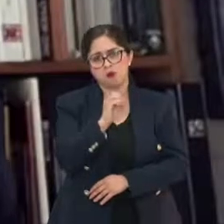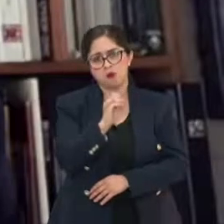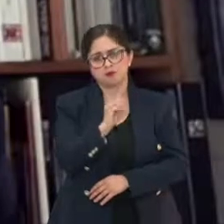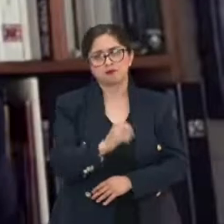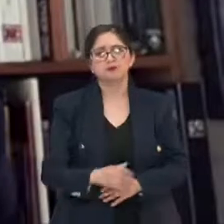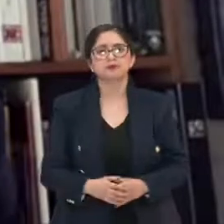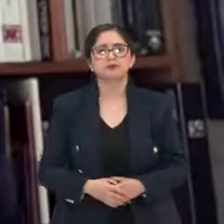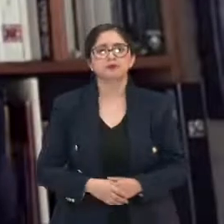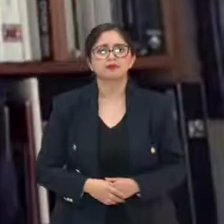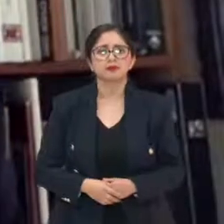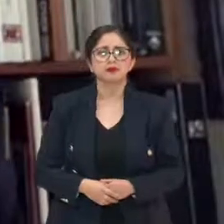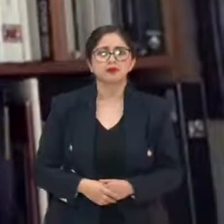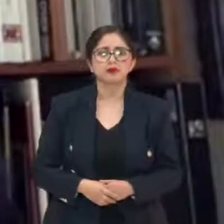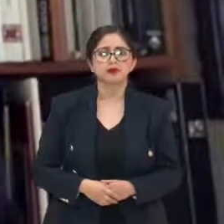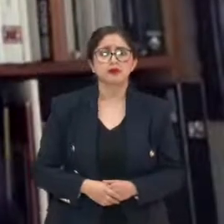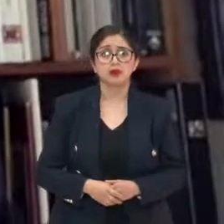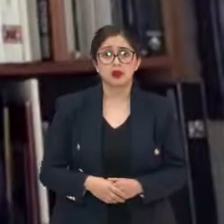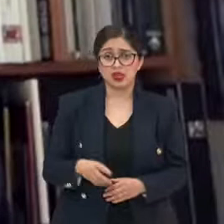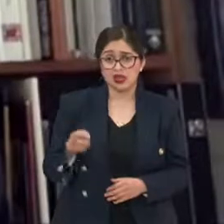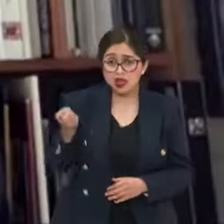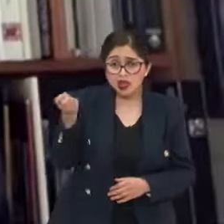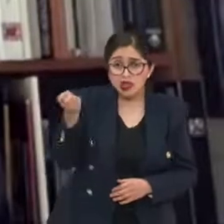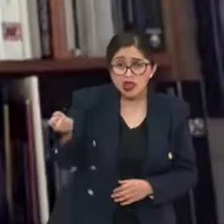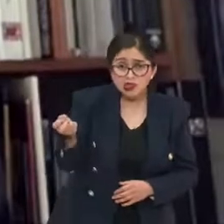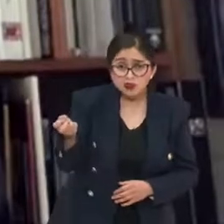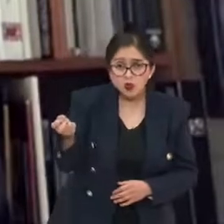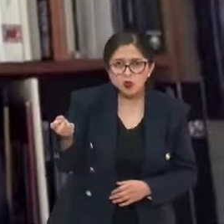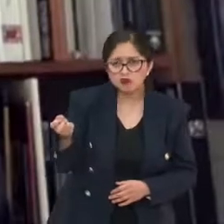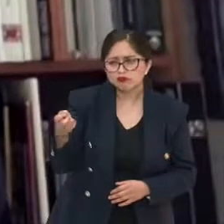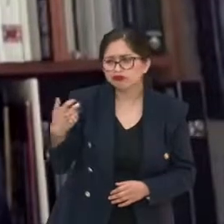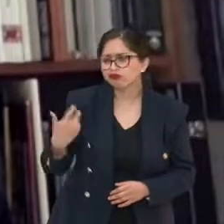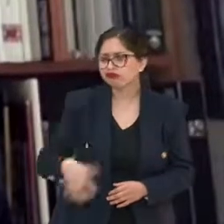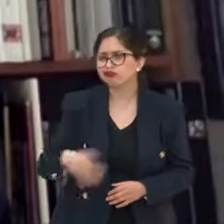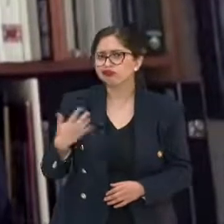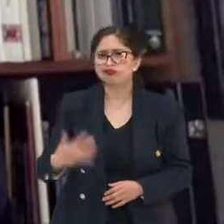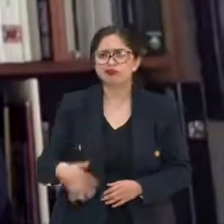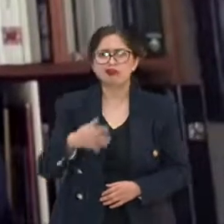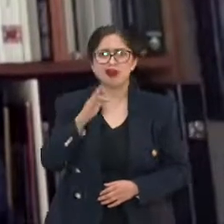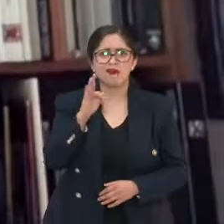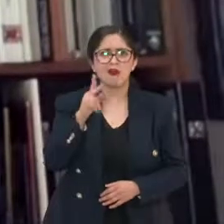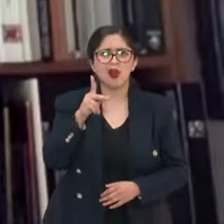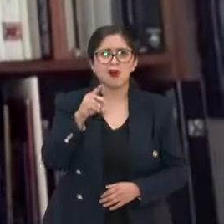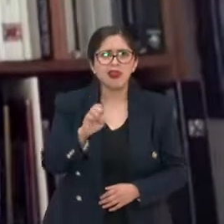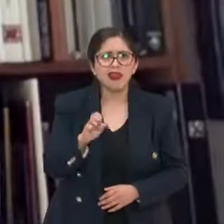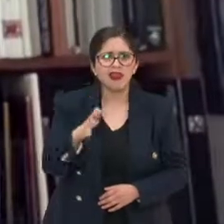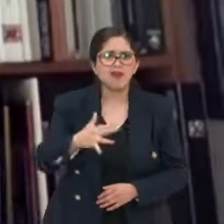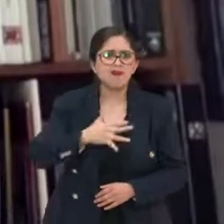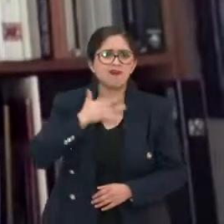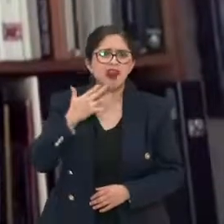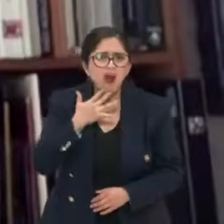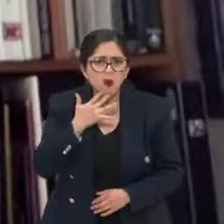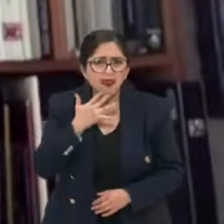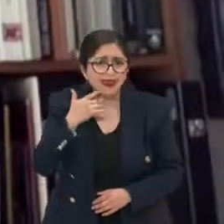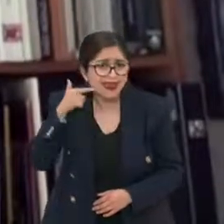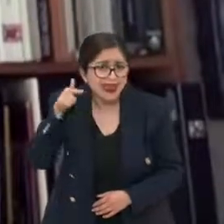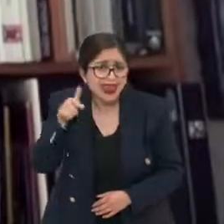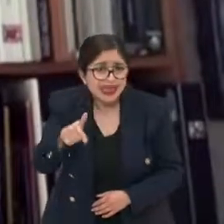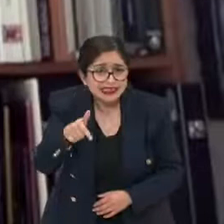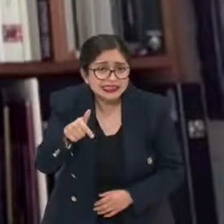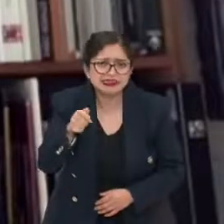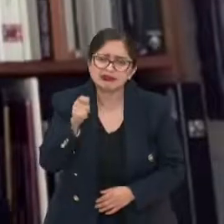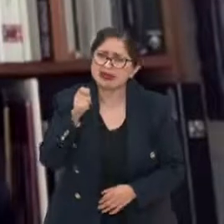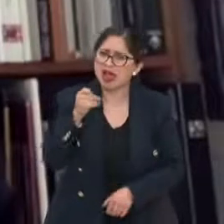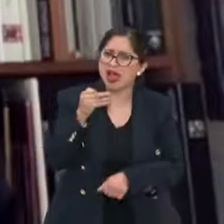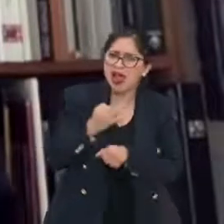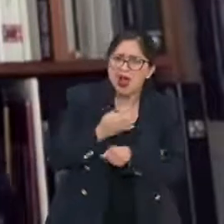47% for Evo Morales. Back then, there was a huge fraud. The word fraud